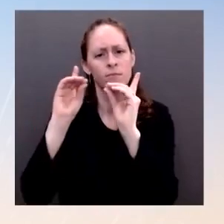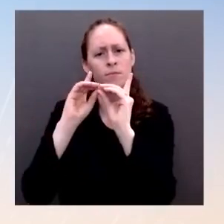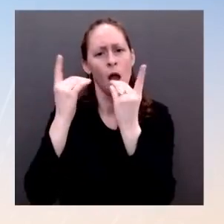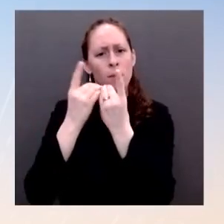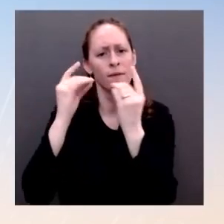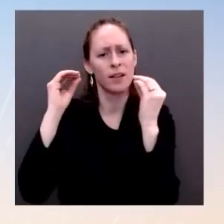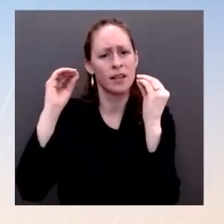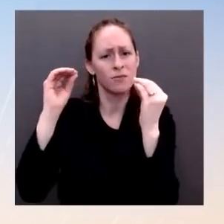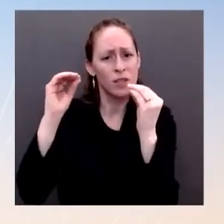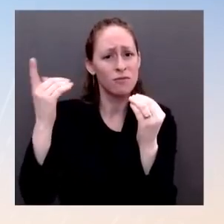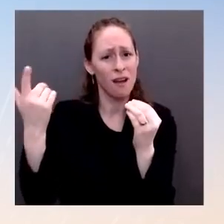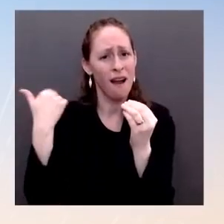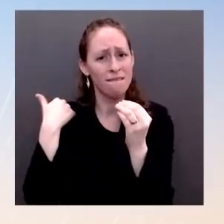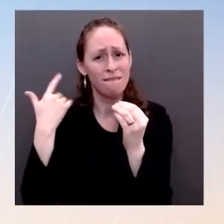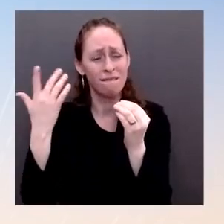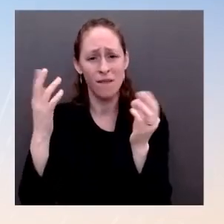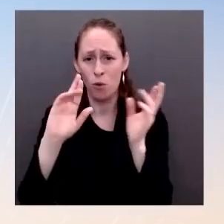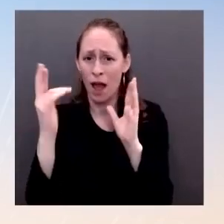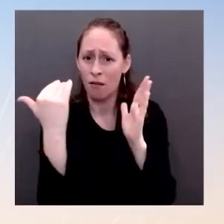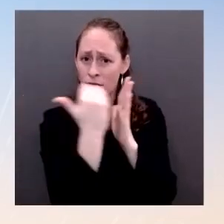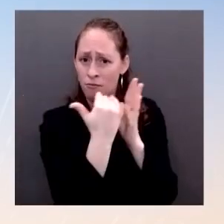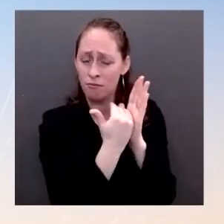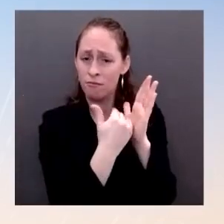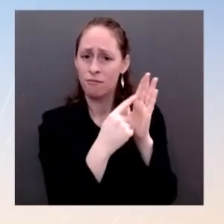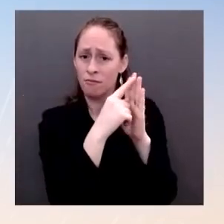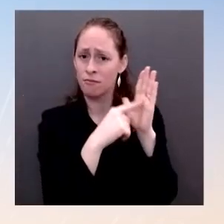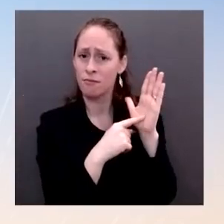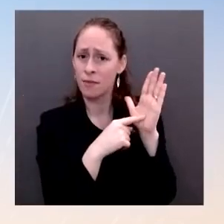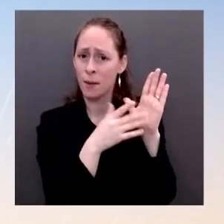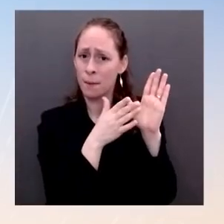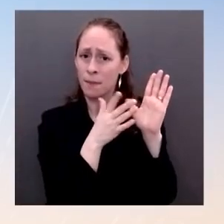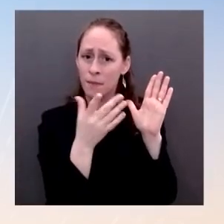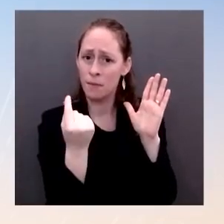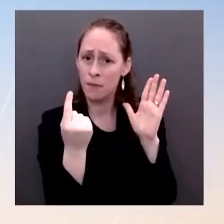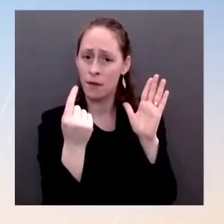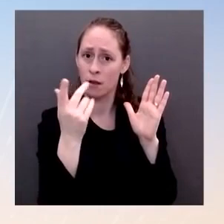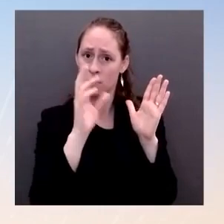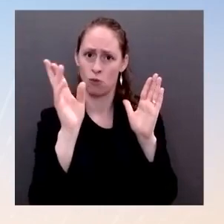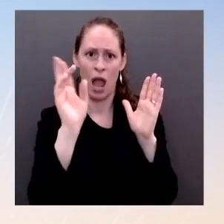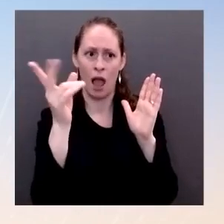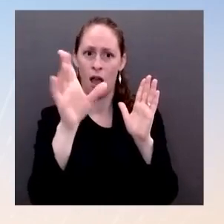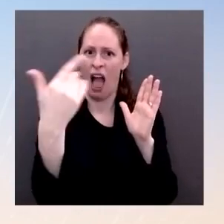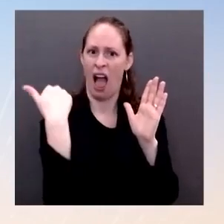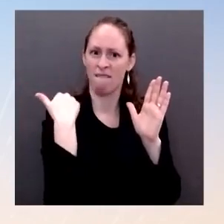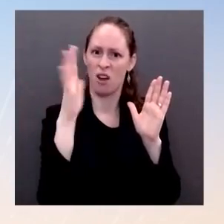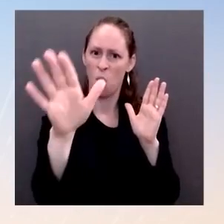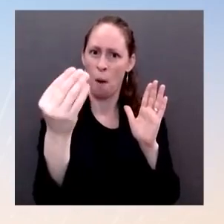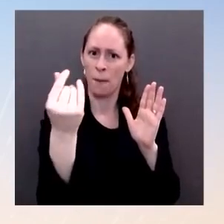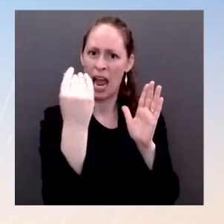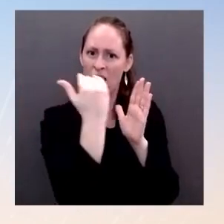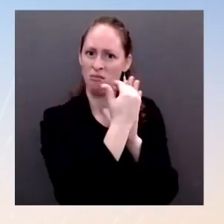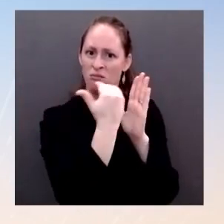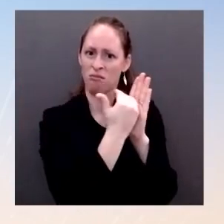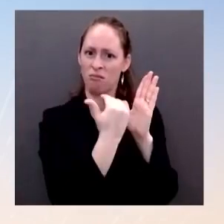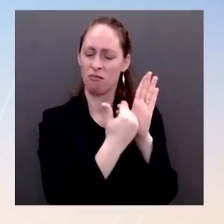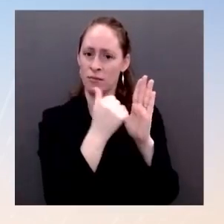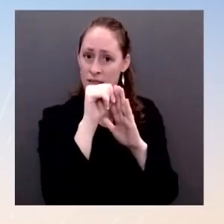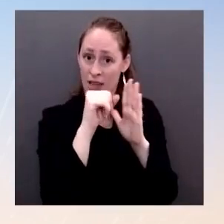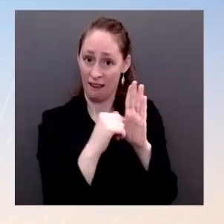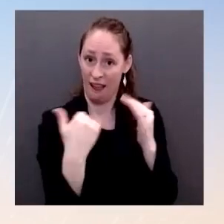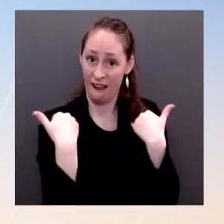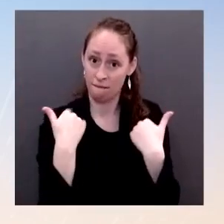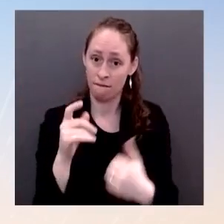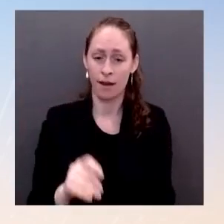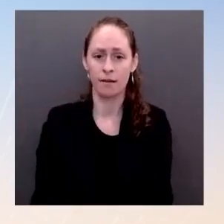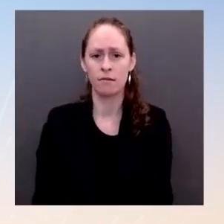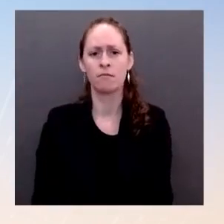We, of course, work to ensure there's no waste, fraud, and abuse, and we are very closely in touch with how it's being spent with states, and I can certainly